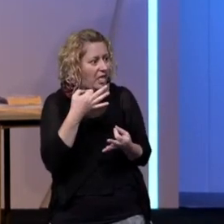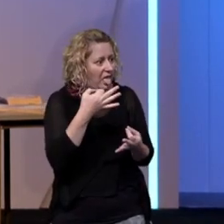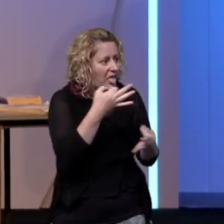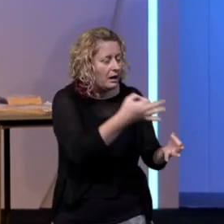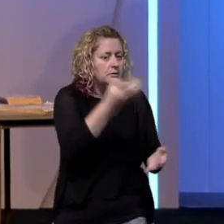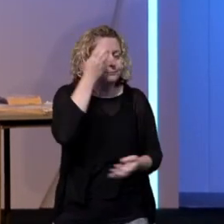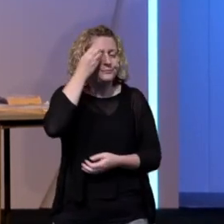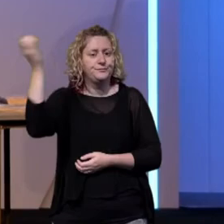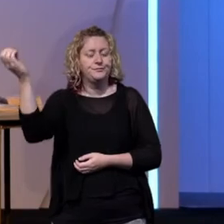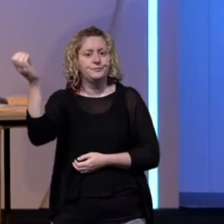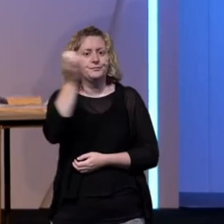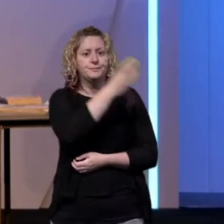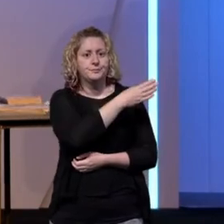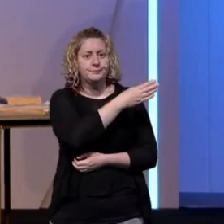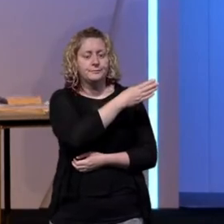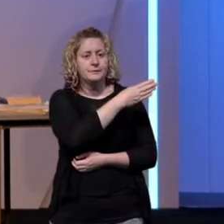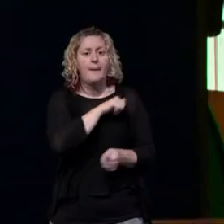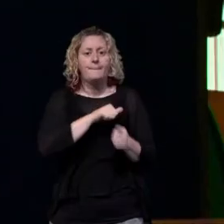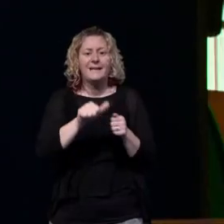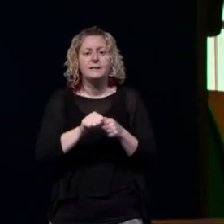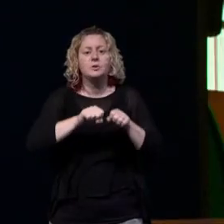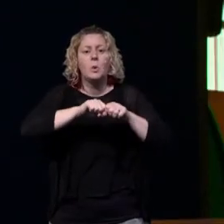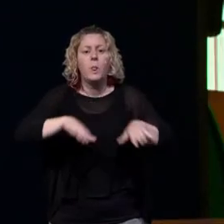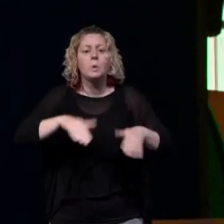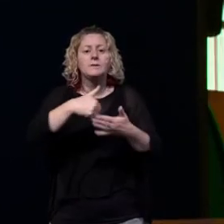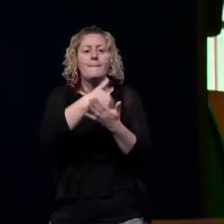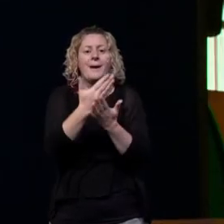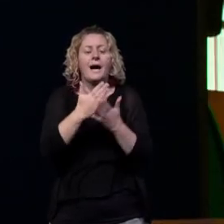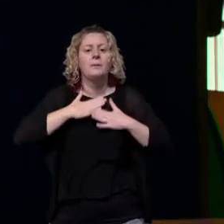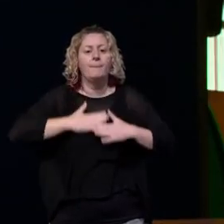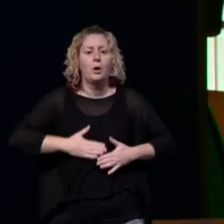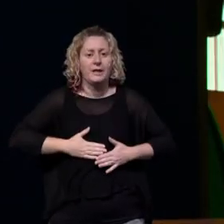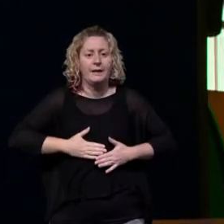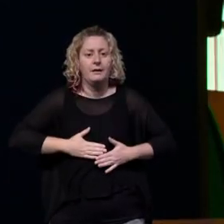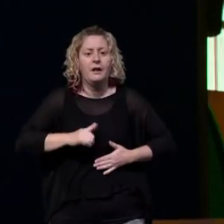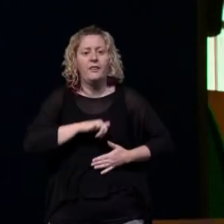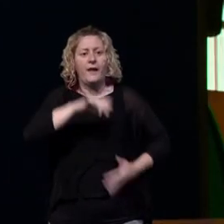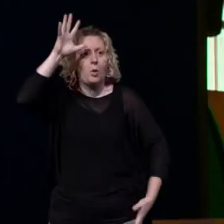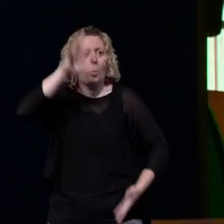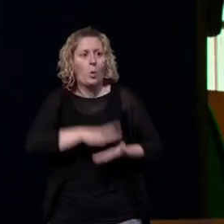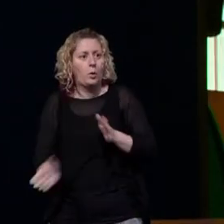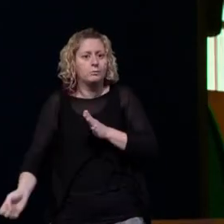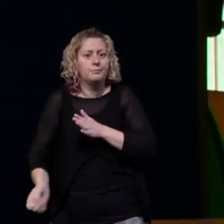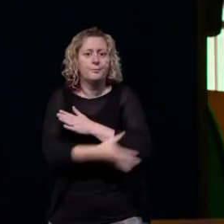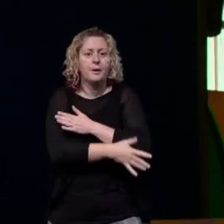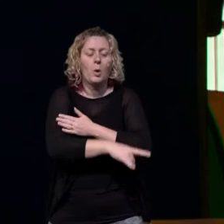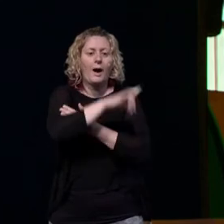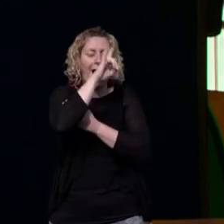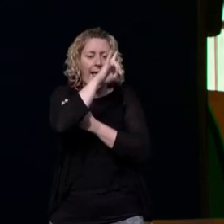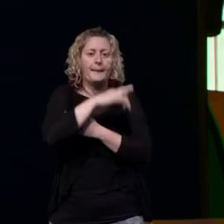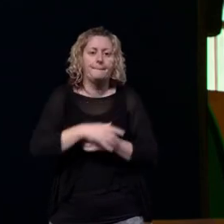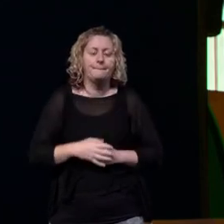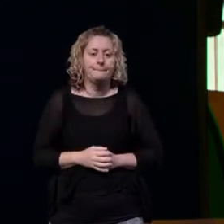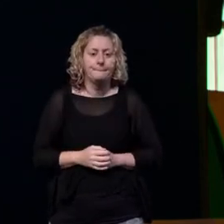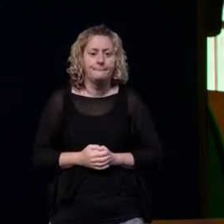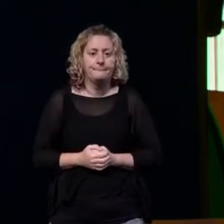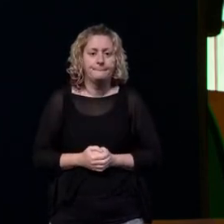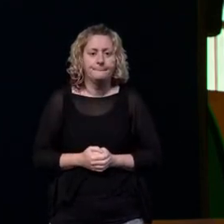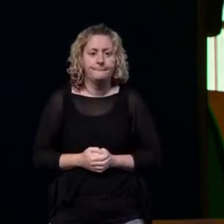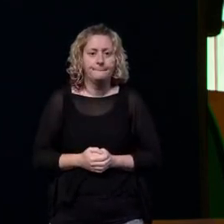part of your body, the whole part of your body be thrown into hell. Joseph to Potiphar's wife, how could I do such a wicked thing and sin against